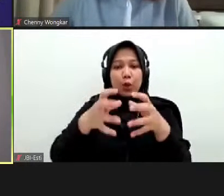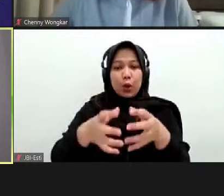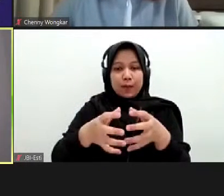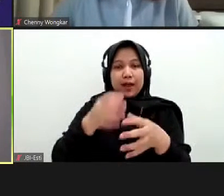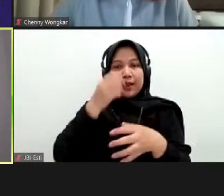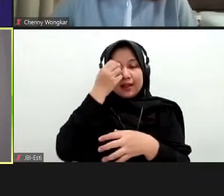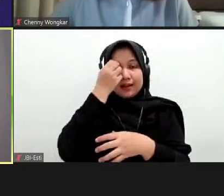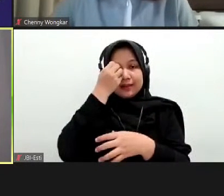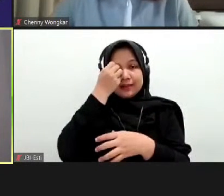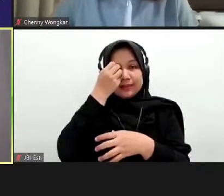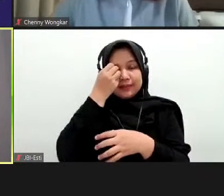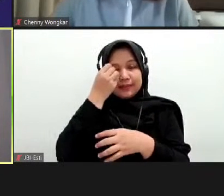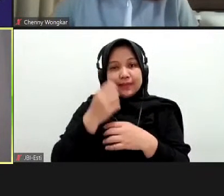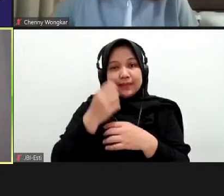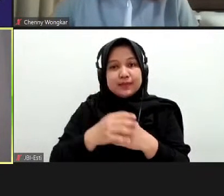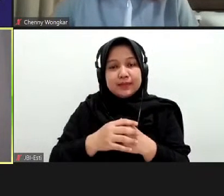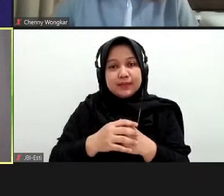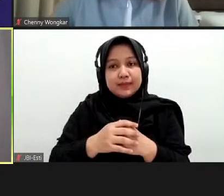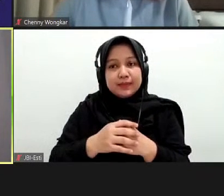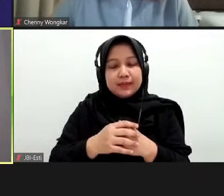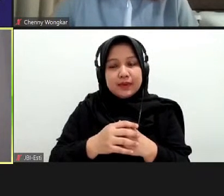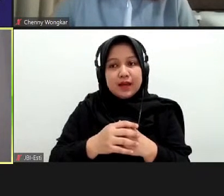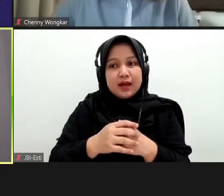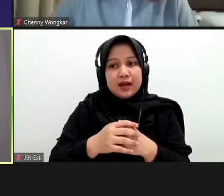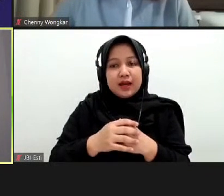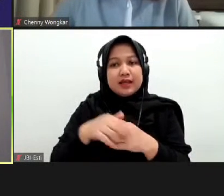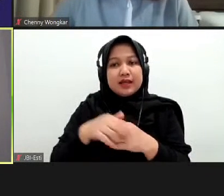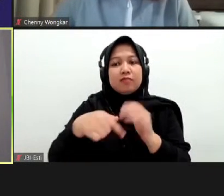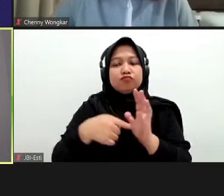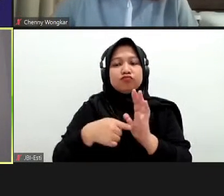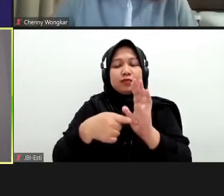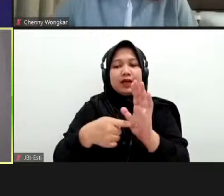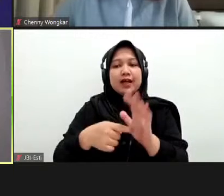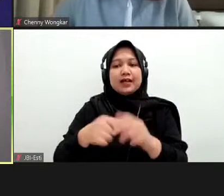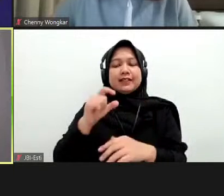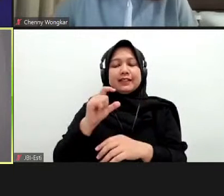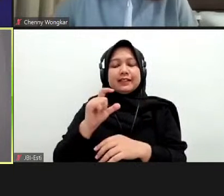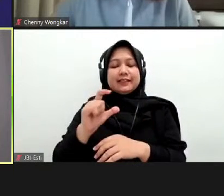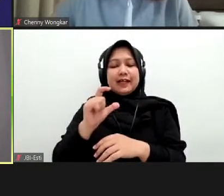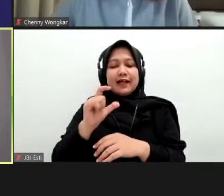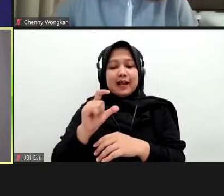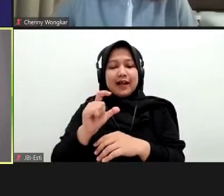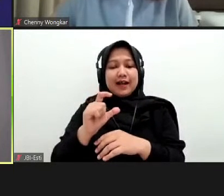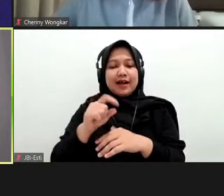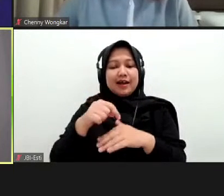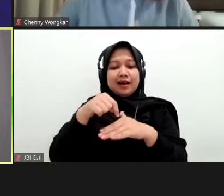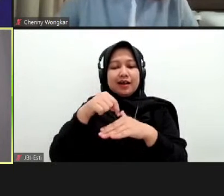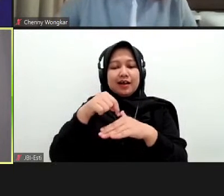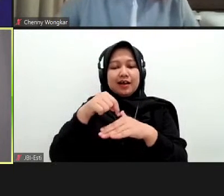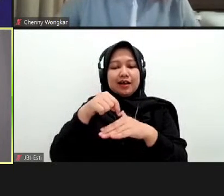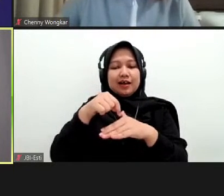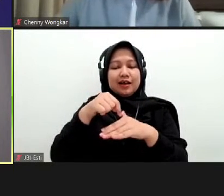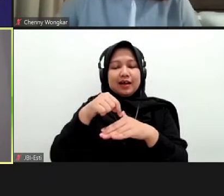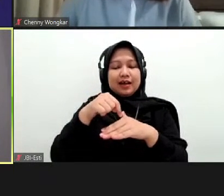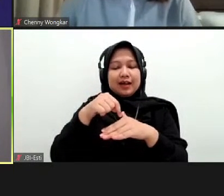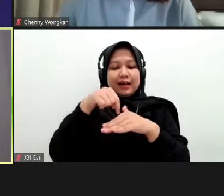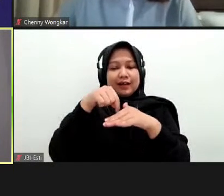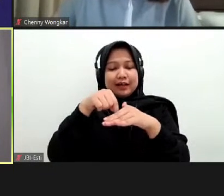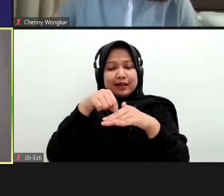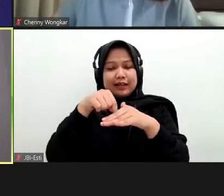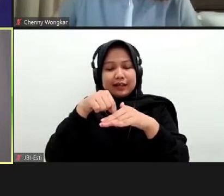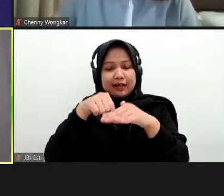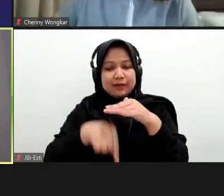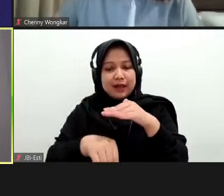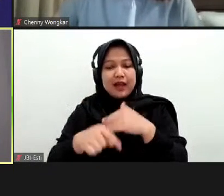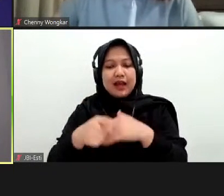intentionally and unintentionally by countries. So some governments introduce restrictions to silence civil society that are critical,